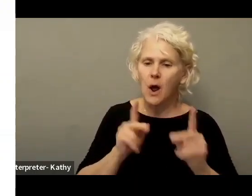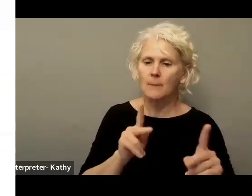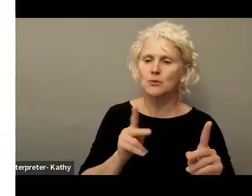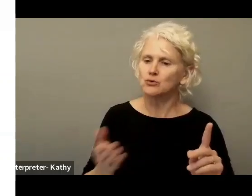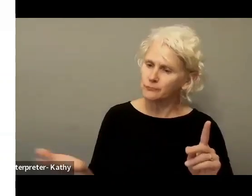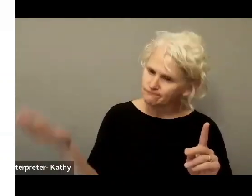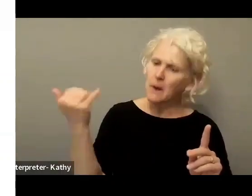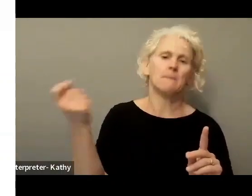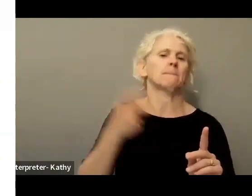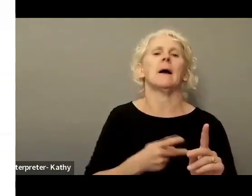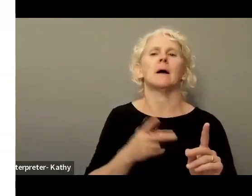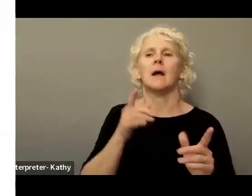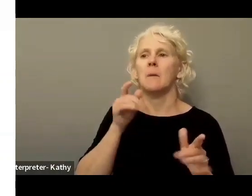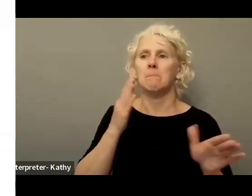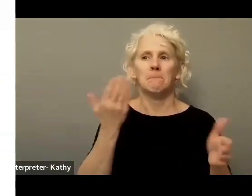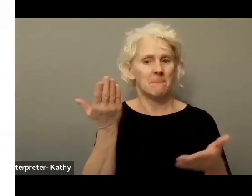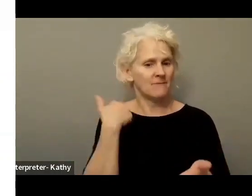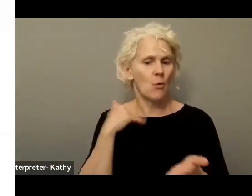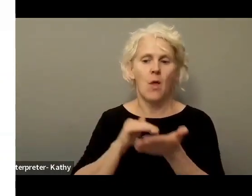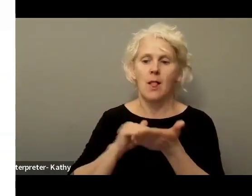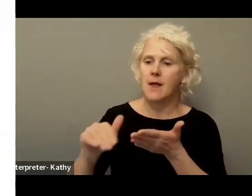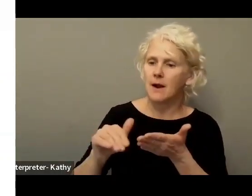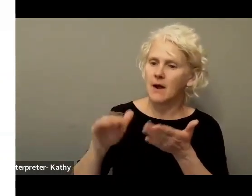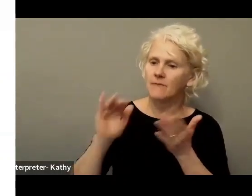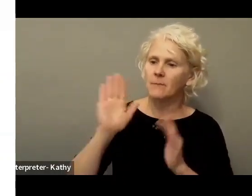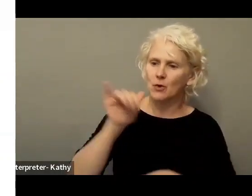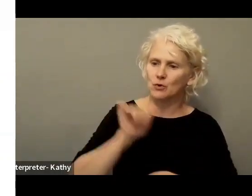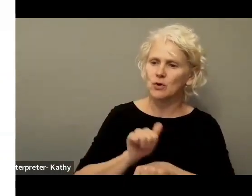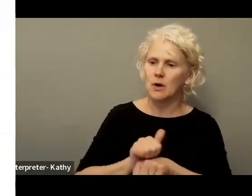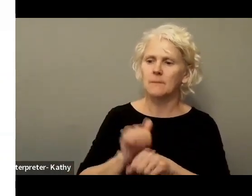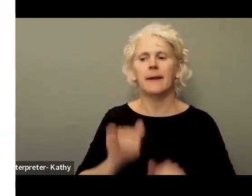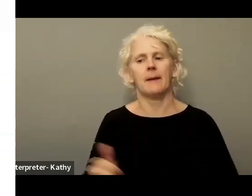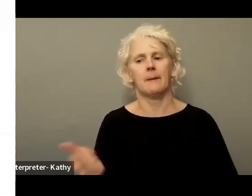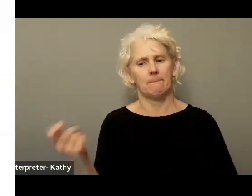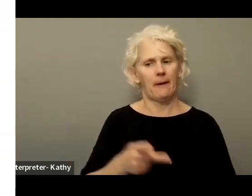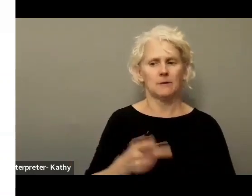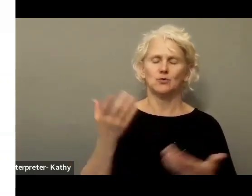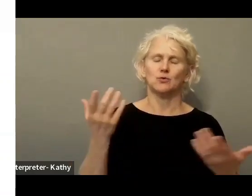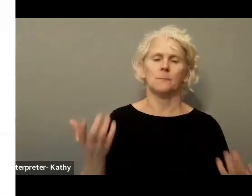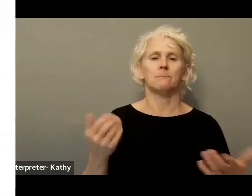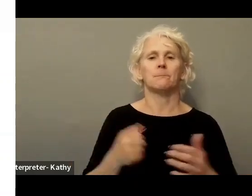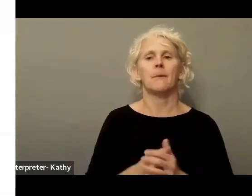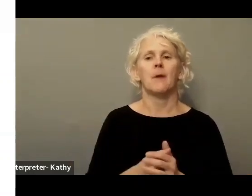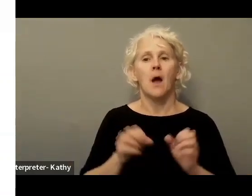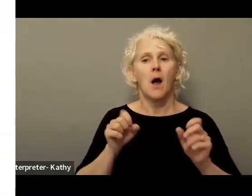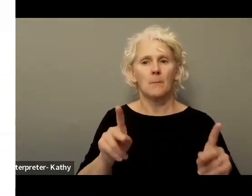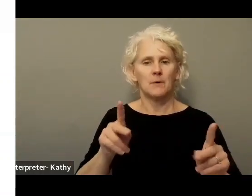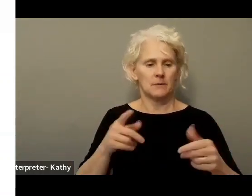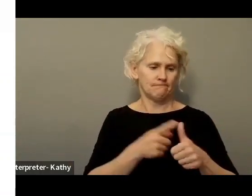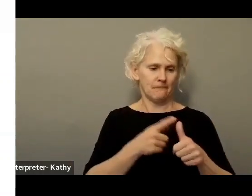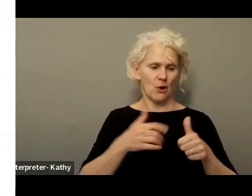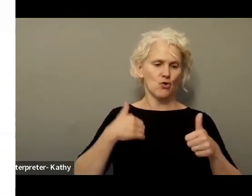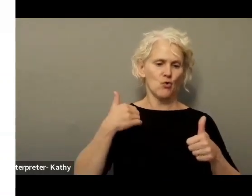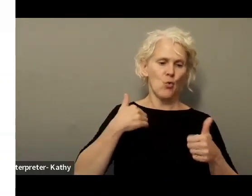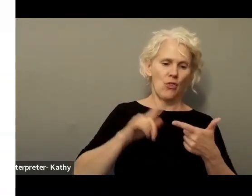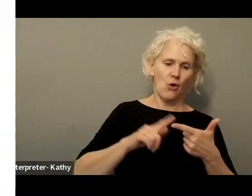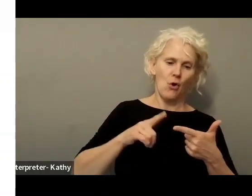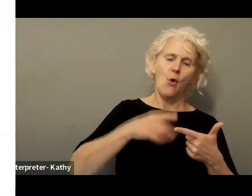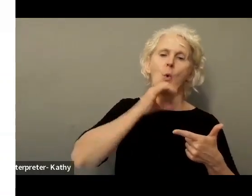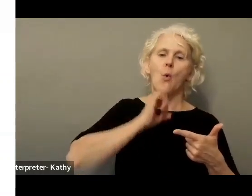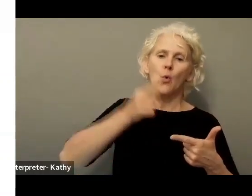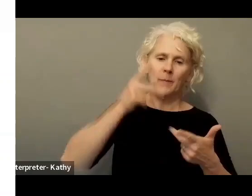people who are laid off from their job. The other opportunities here are youth, older workers,